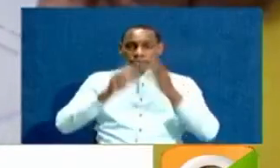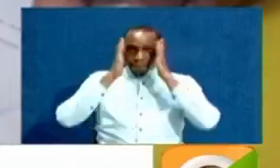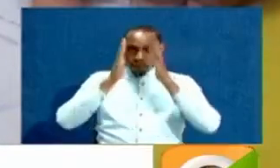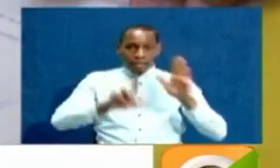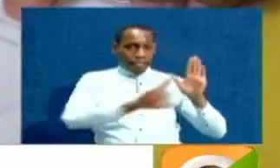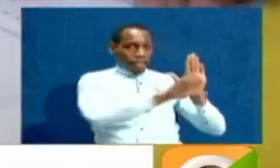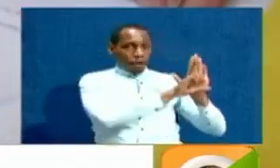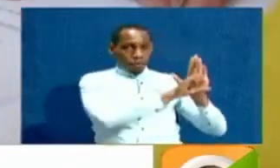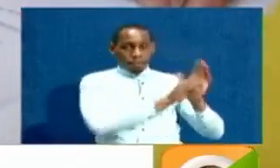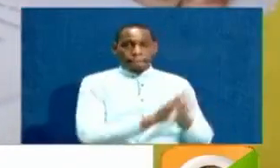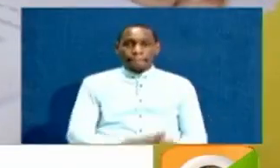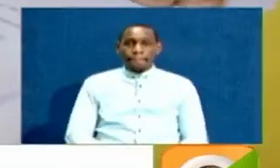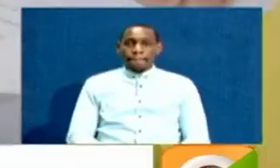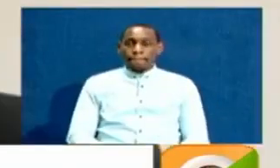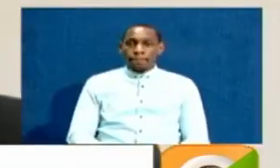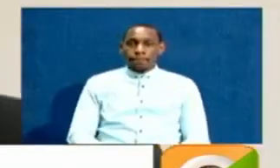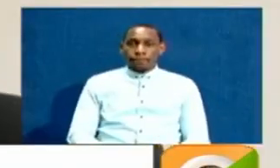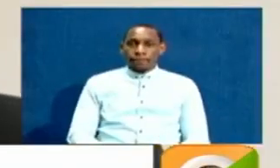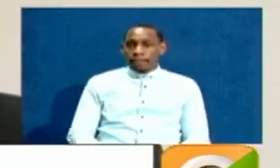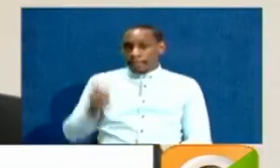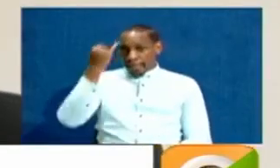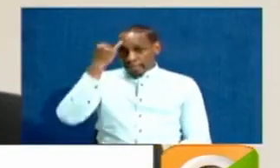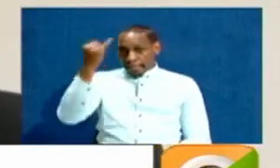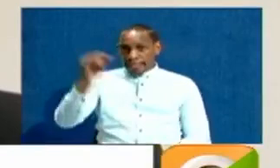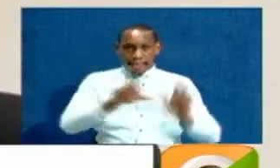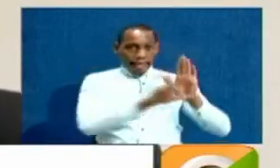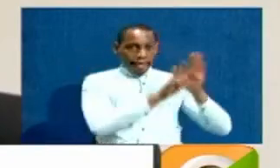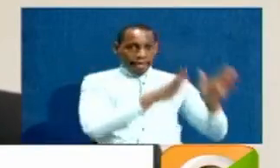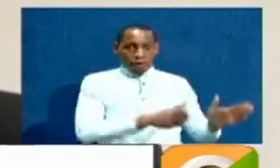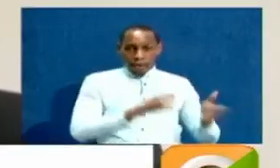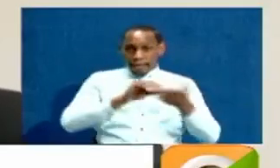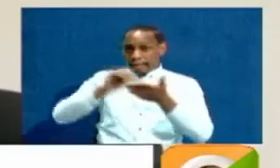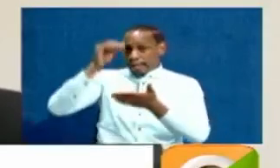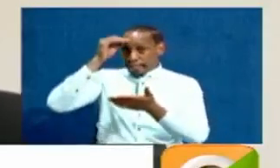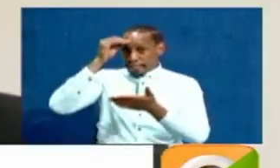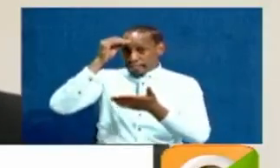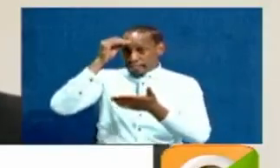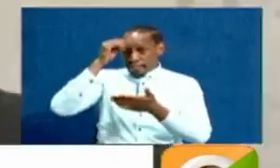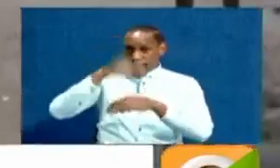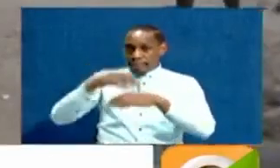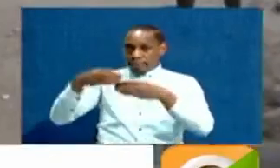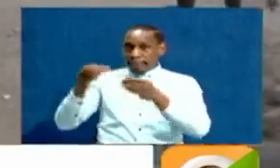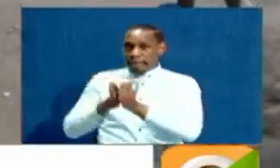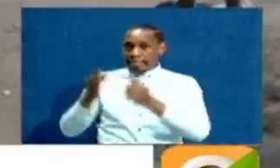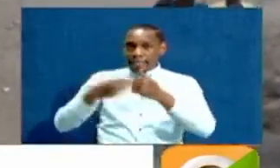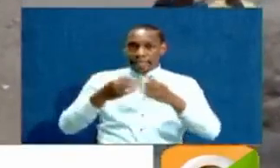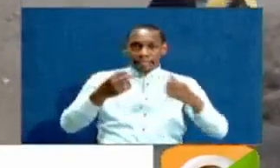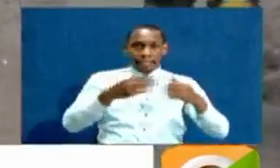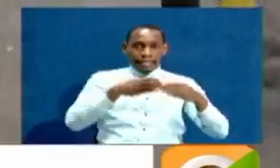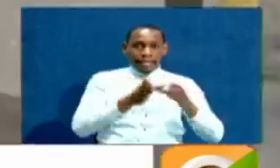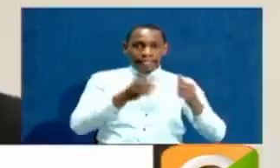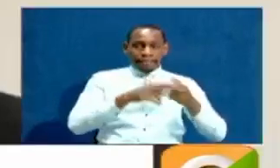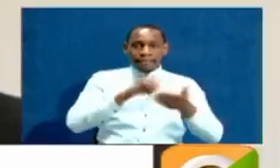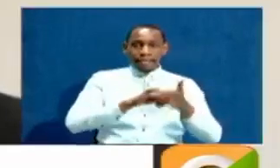And whether the matter has been approved by the board. The idea of becoming a lawyer, I learned of it in class 8 and class 7, that there were this